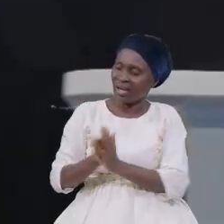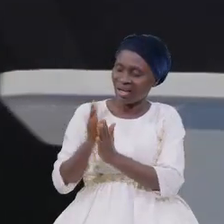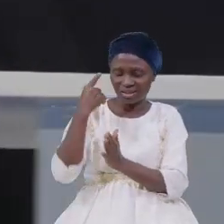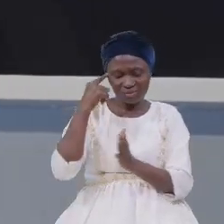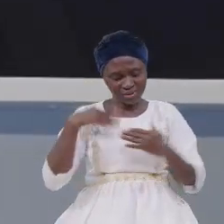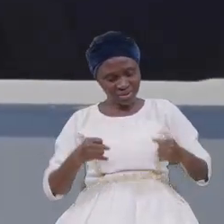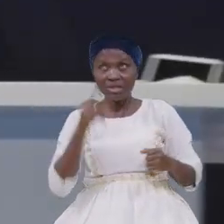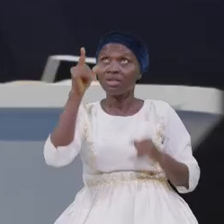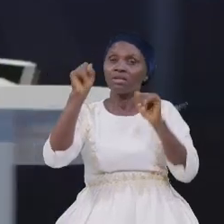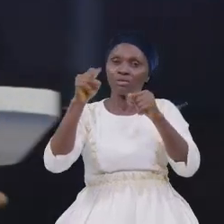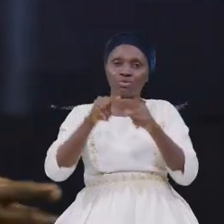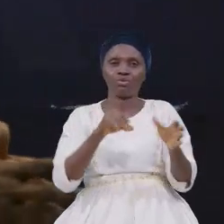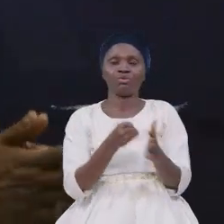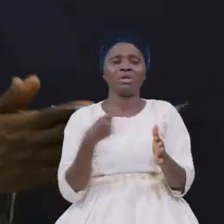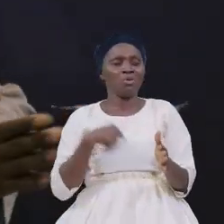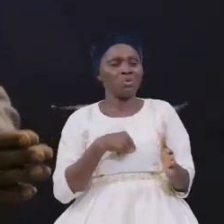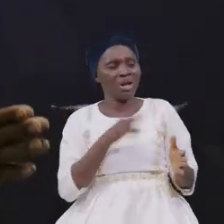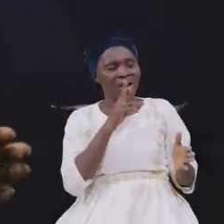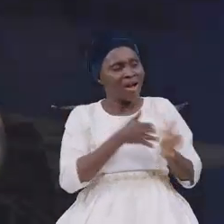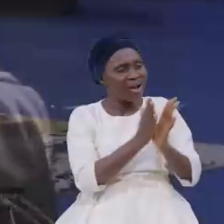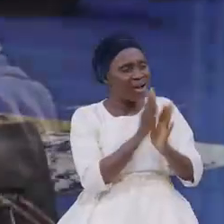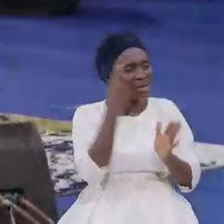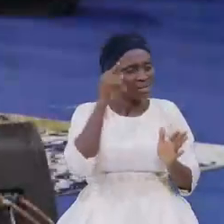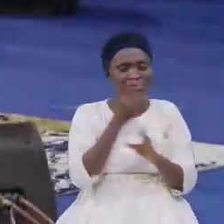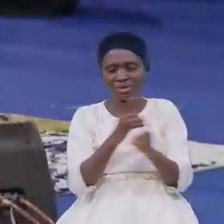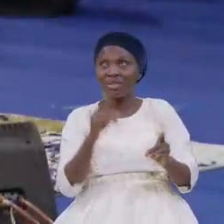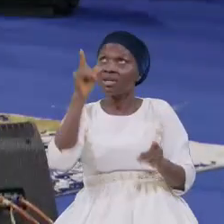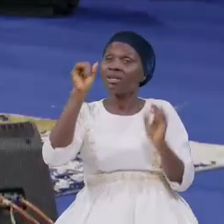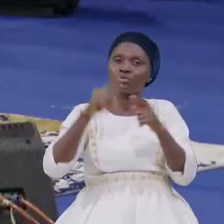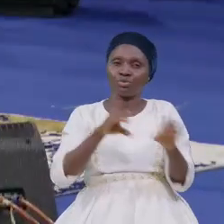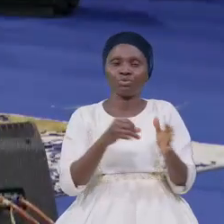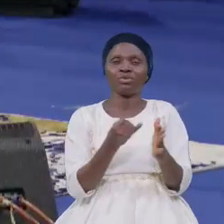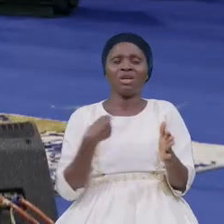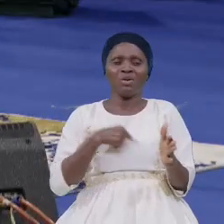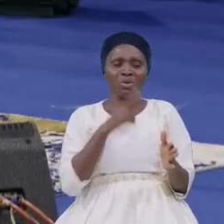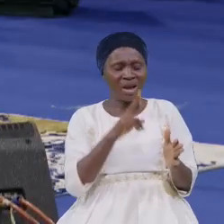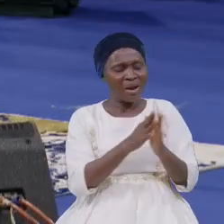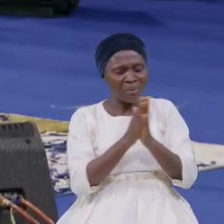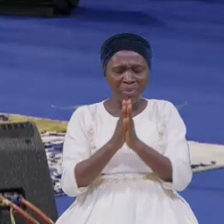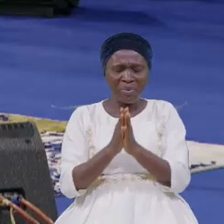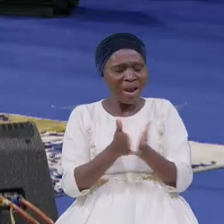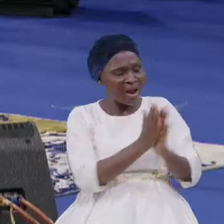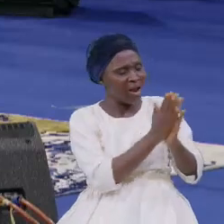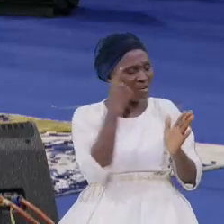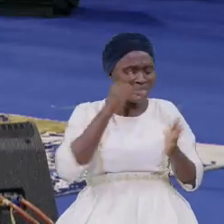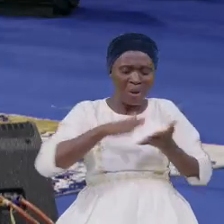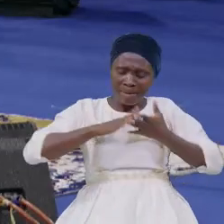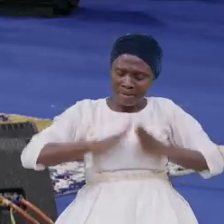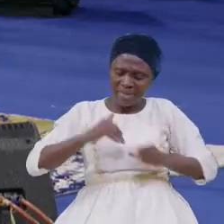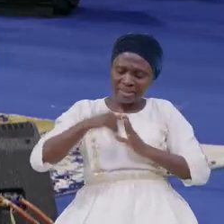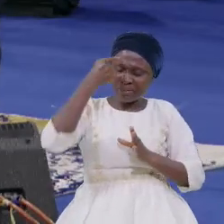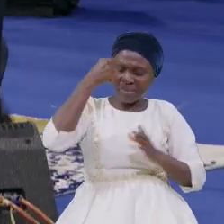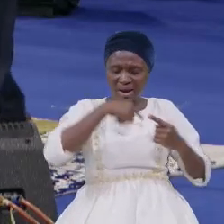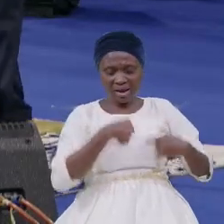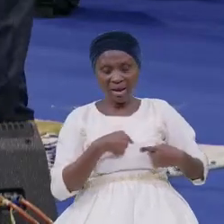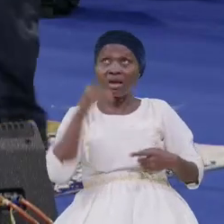for deliverance, he's able to do it. We're asking for peace of mind, he's able to do it. And he's even able to